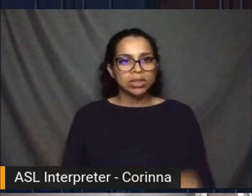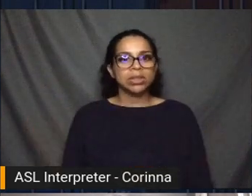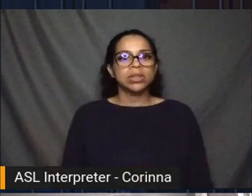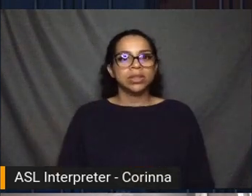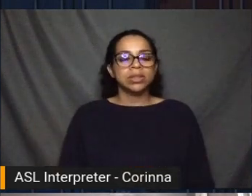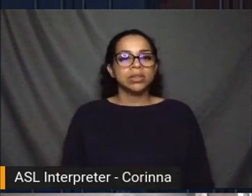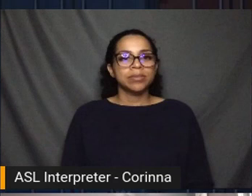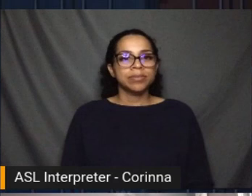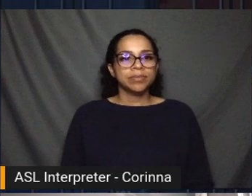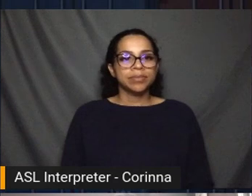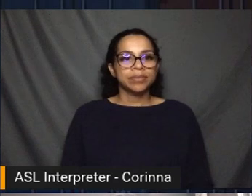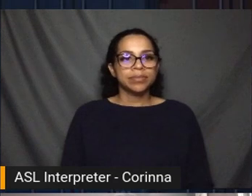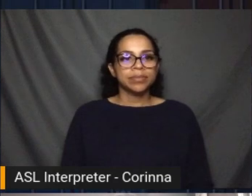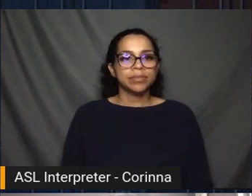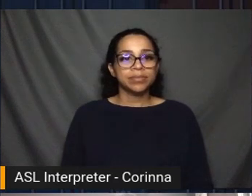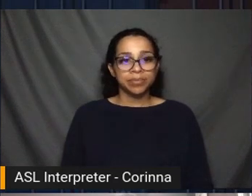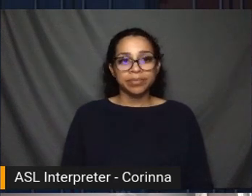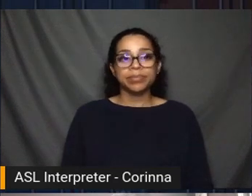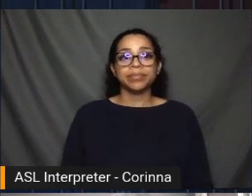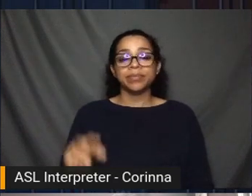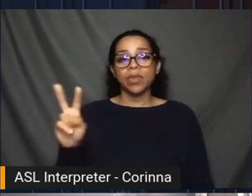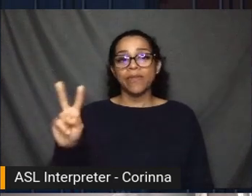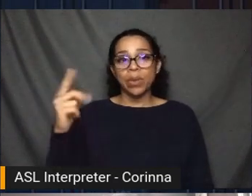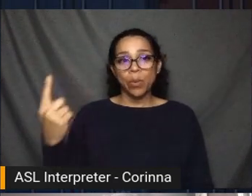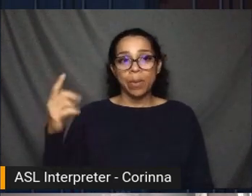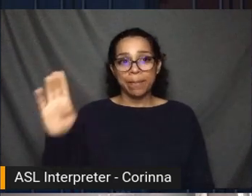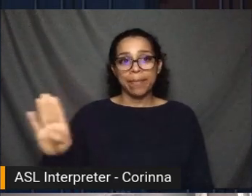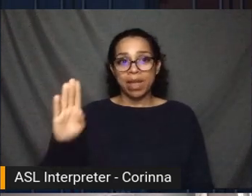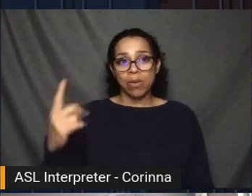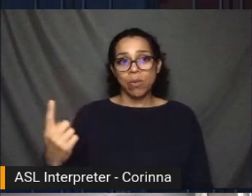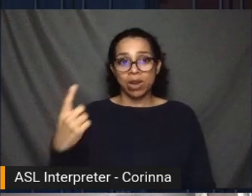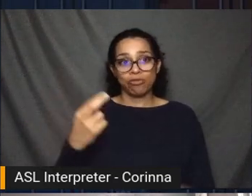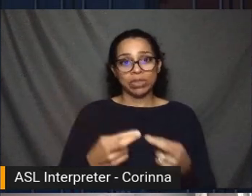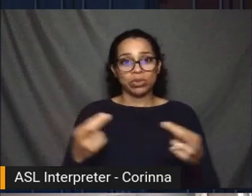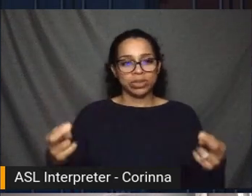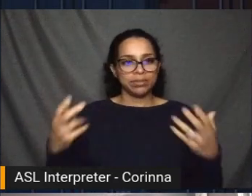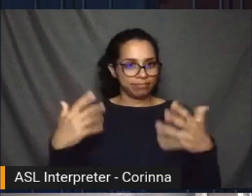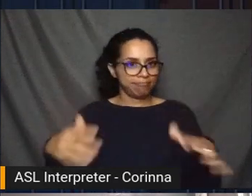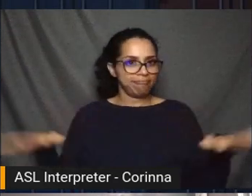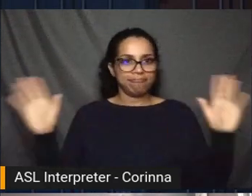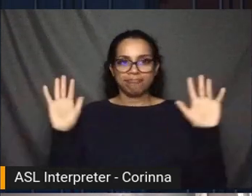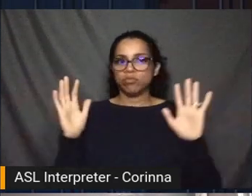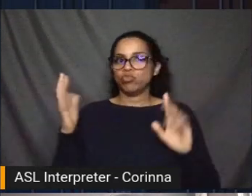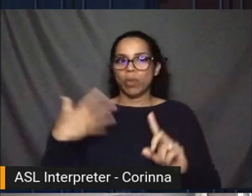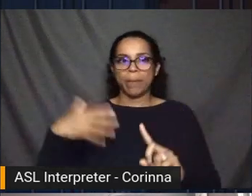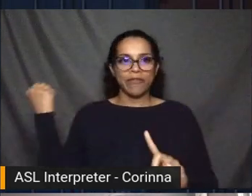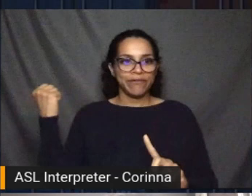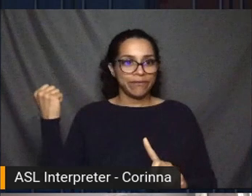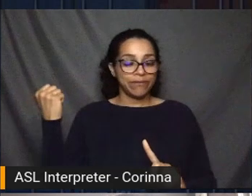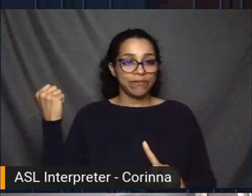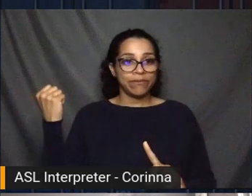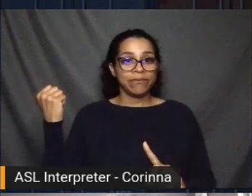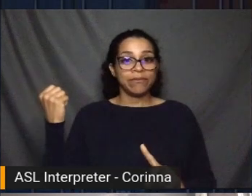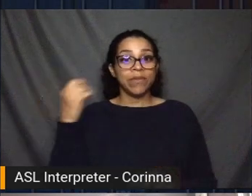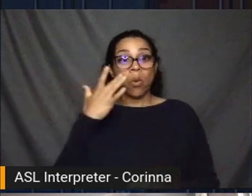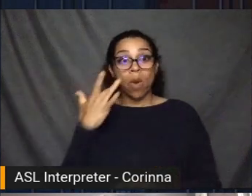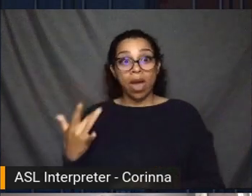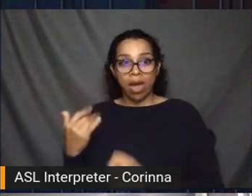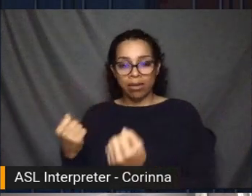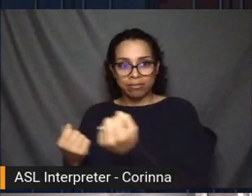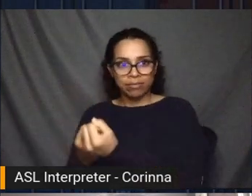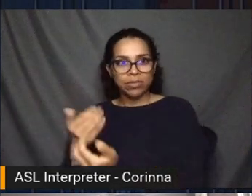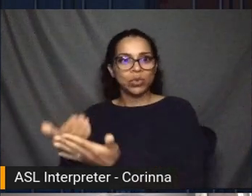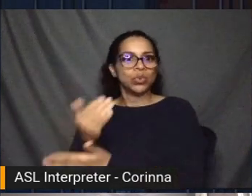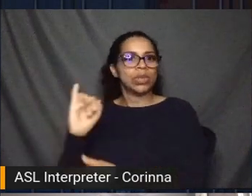basically, the Ingress v1 beta 1 resource was removed in favor of the new Ingress resource, which is